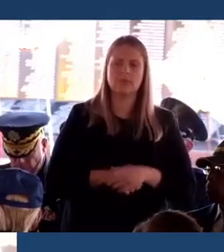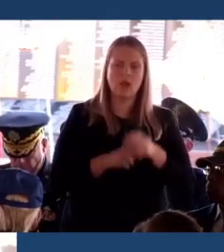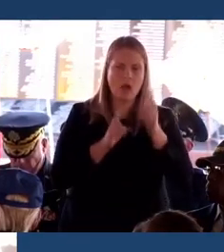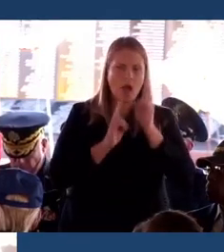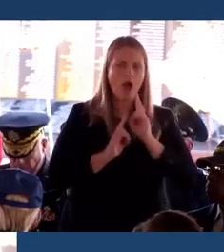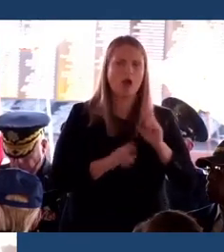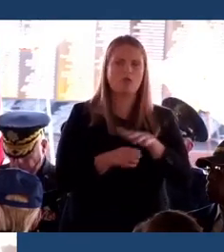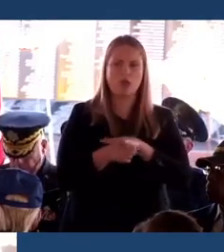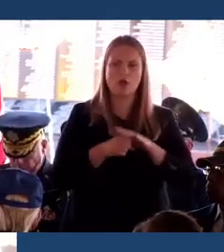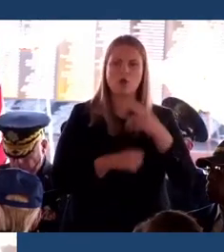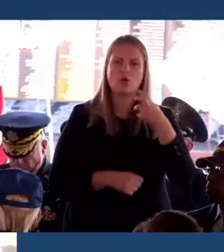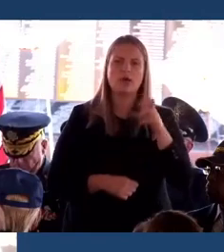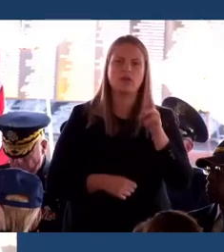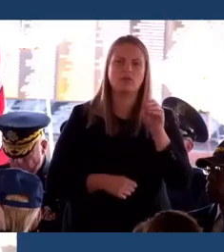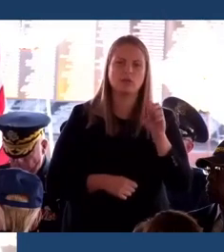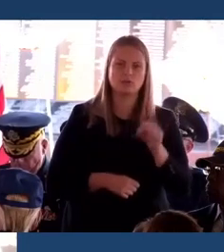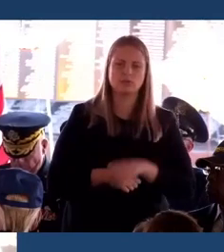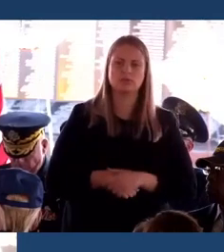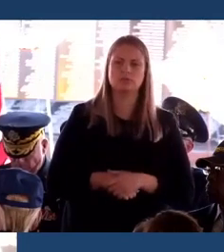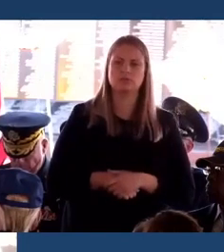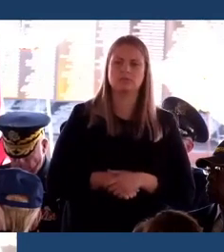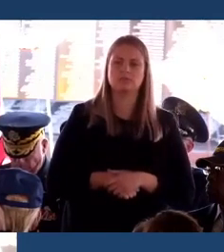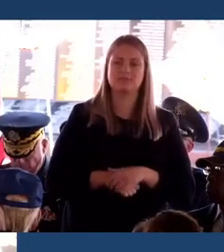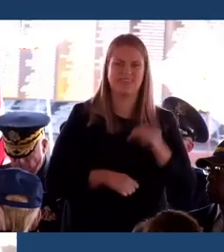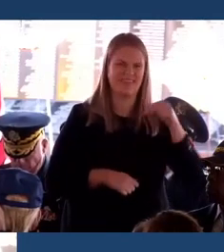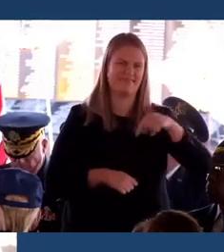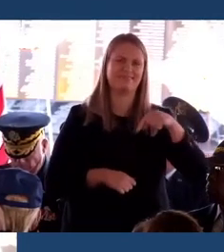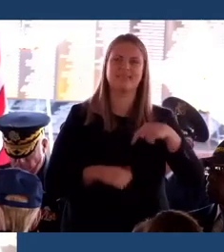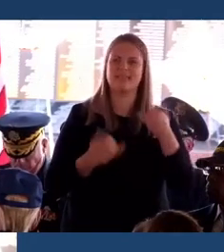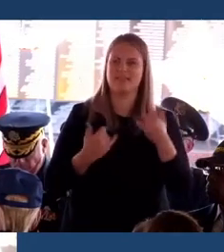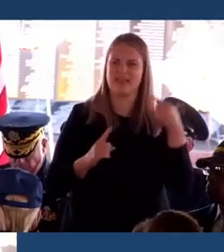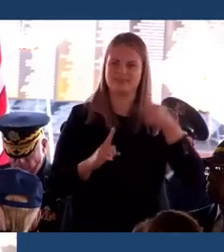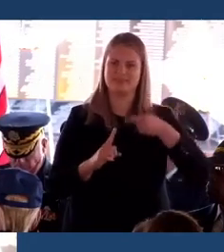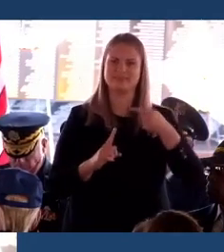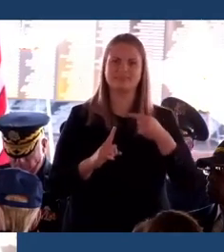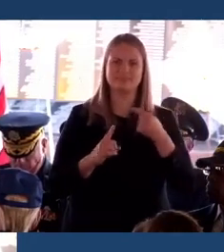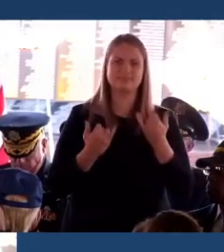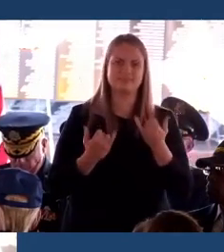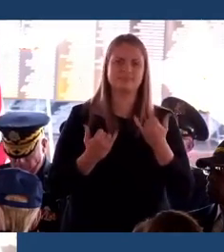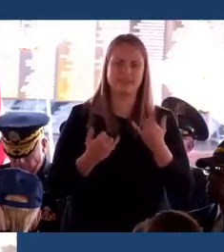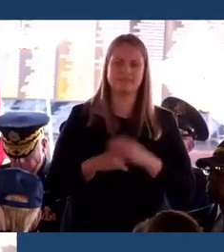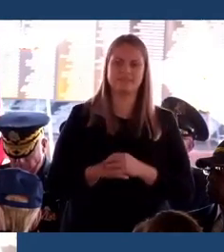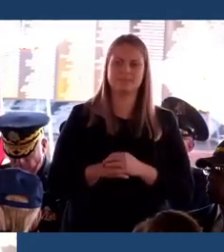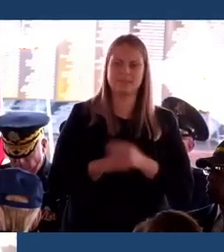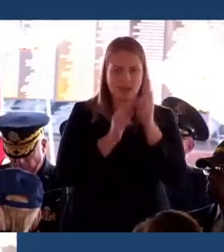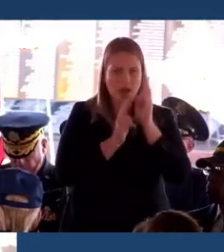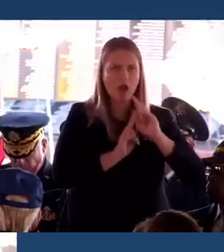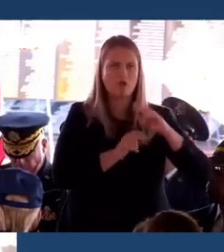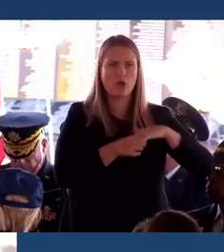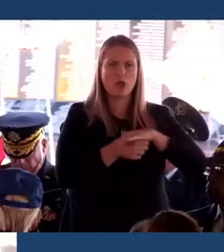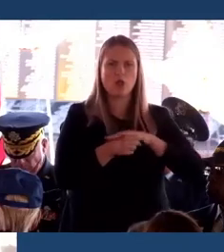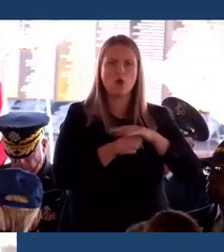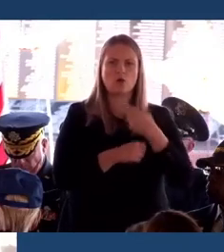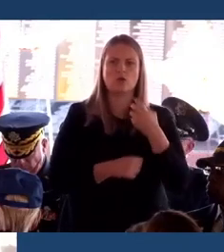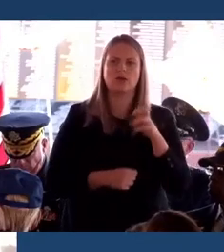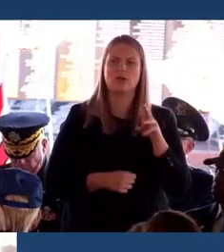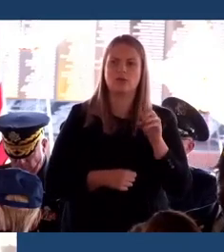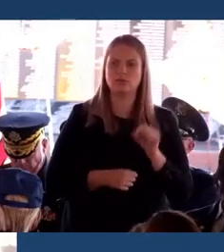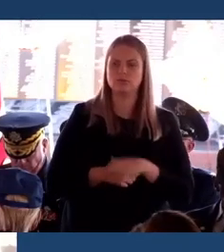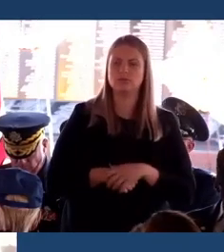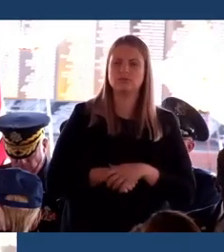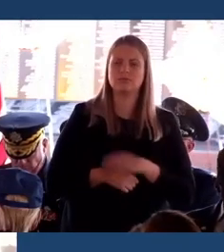Honoring local heroes. That's really what today is about. It's honoring those local heroes. And I